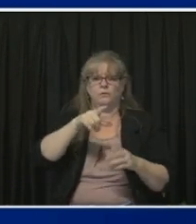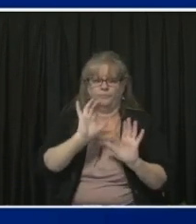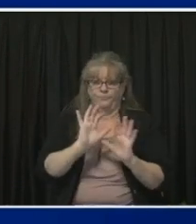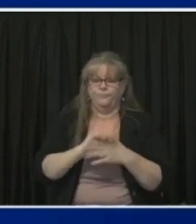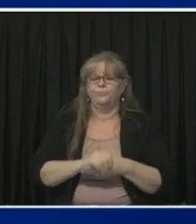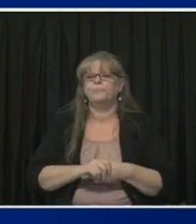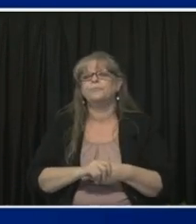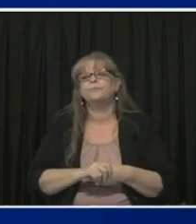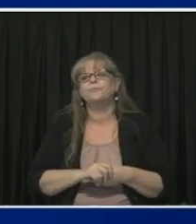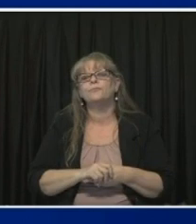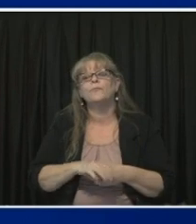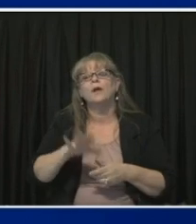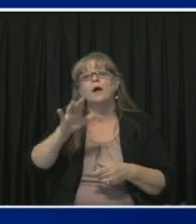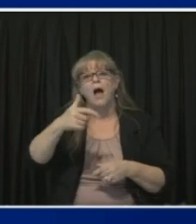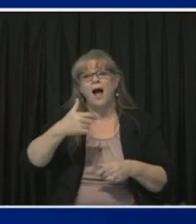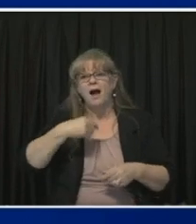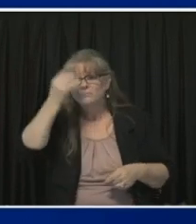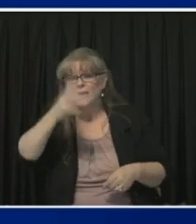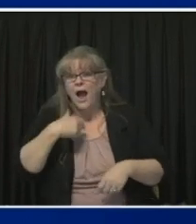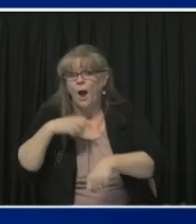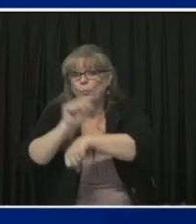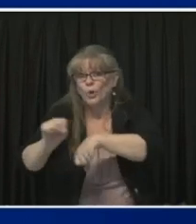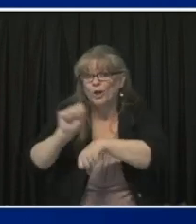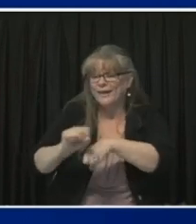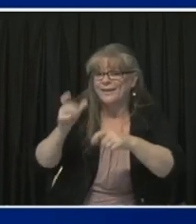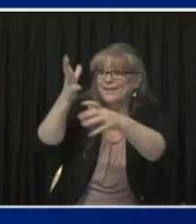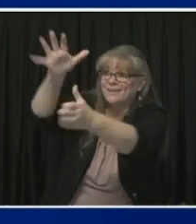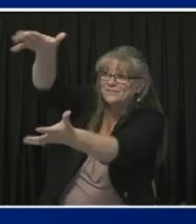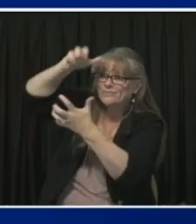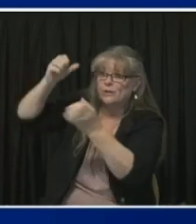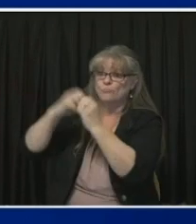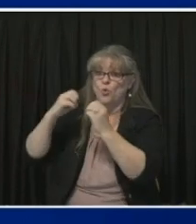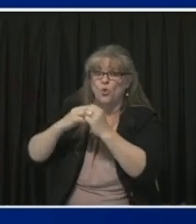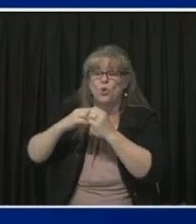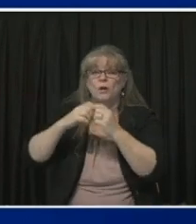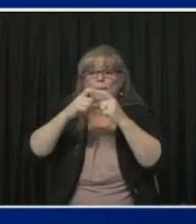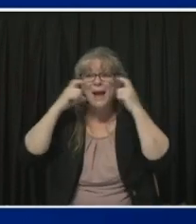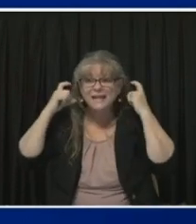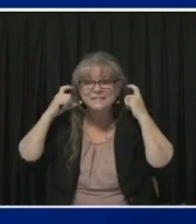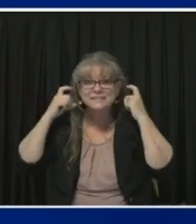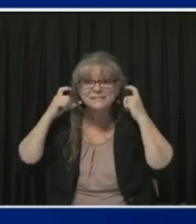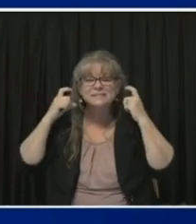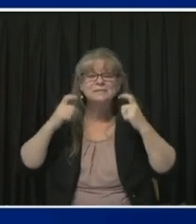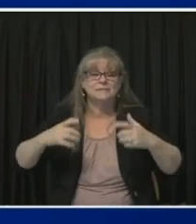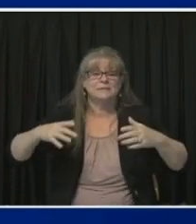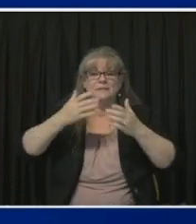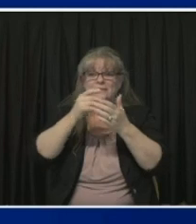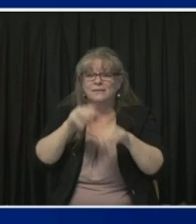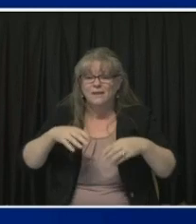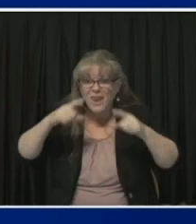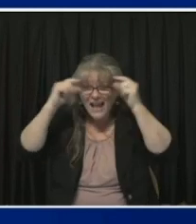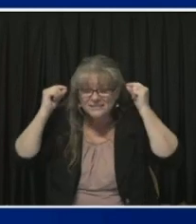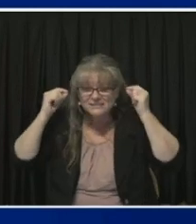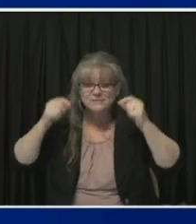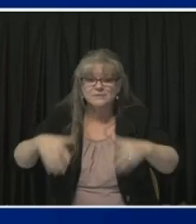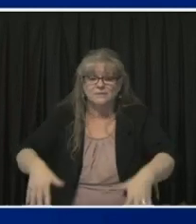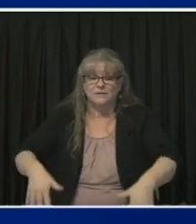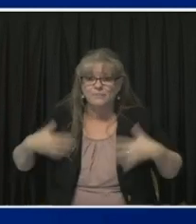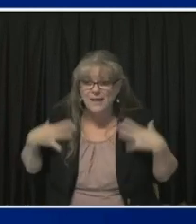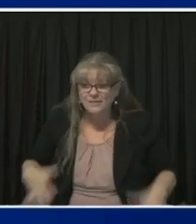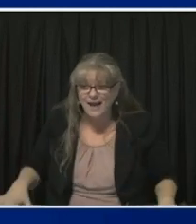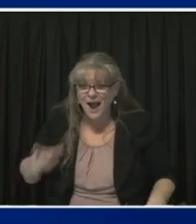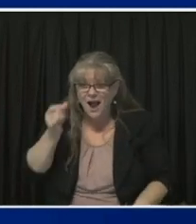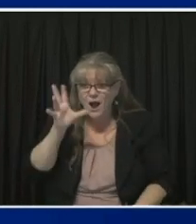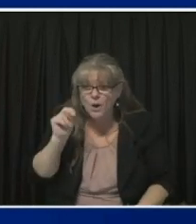obtain additional masks, gloves, and gowns for Colorado. Thankfully, we've also been the recipient of some amazing innovation